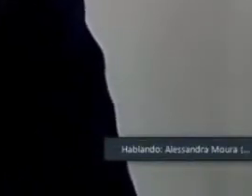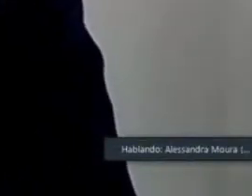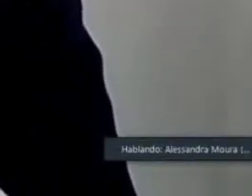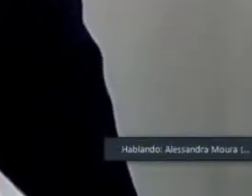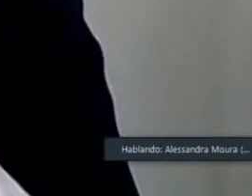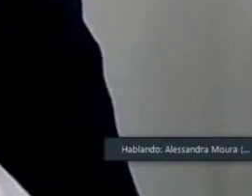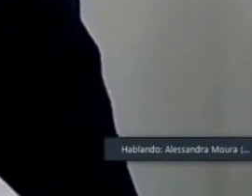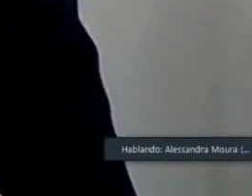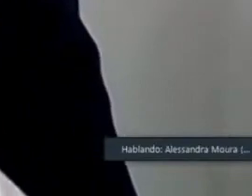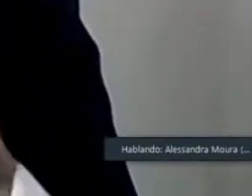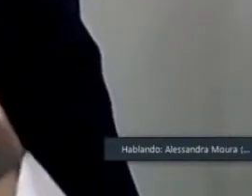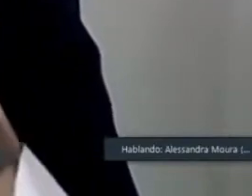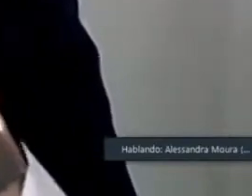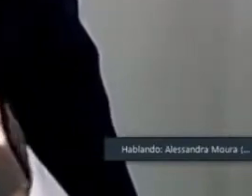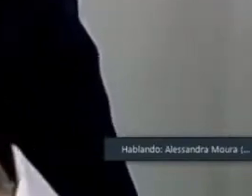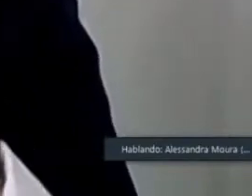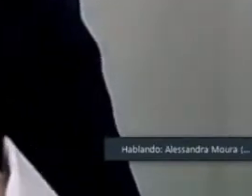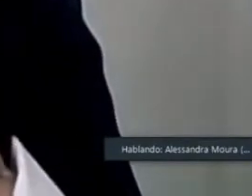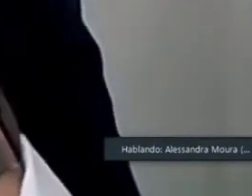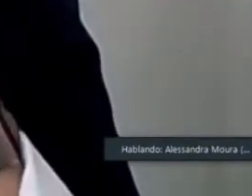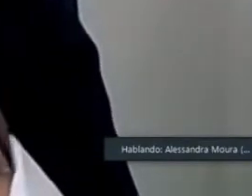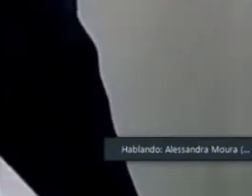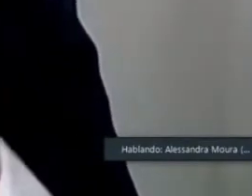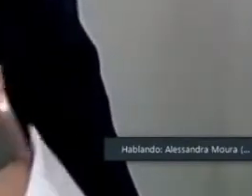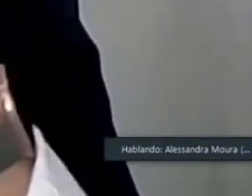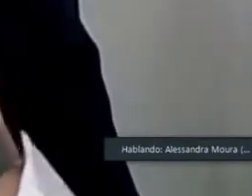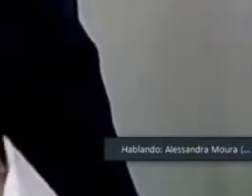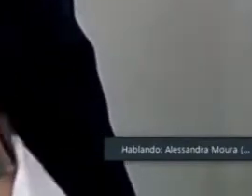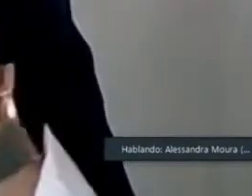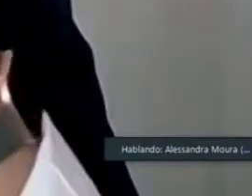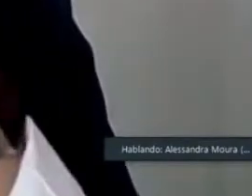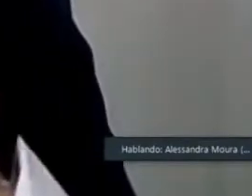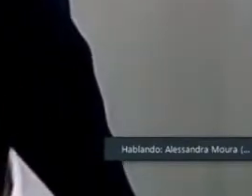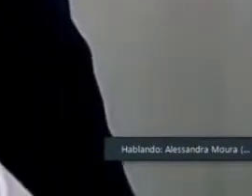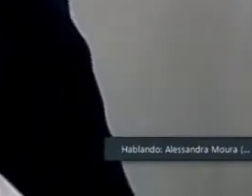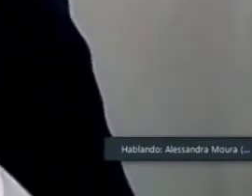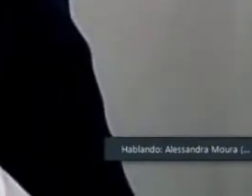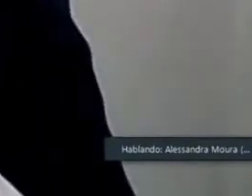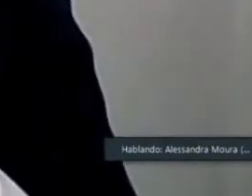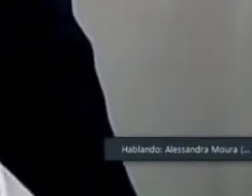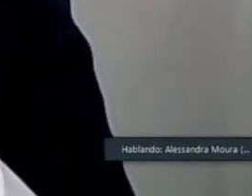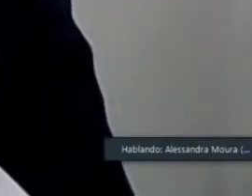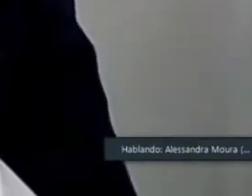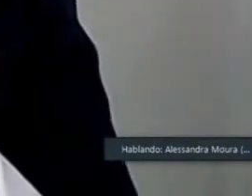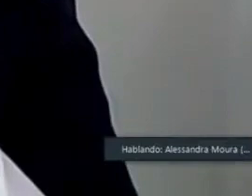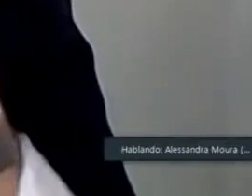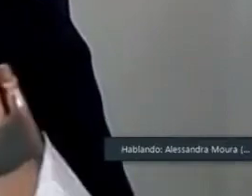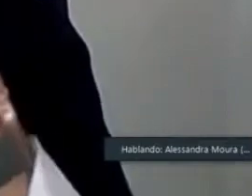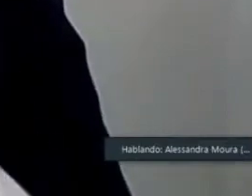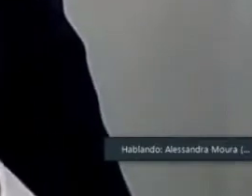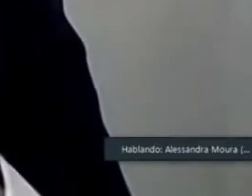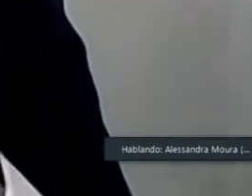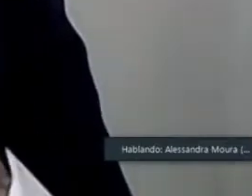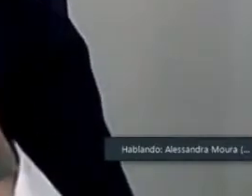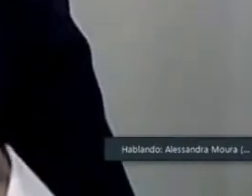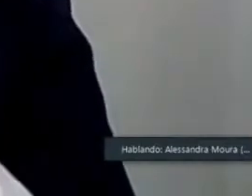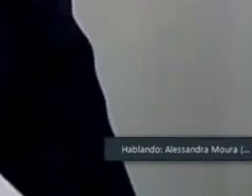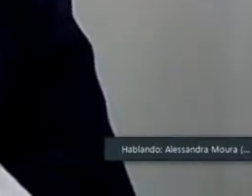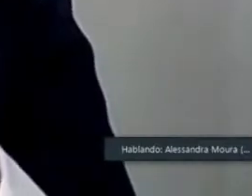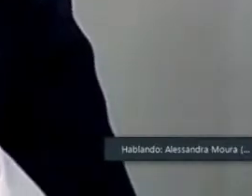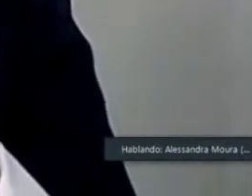everyone. So we're back, and now we have a very special session with Graham